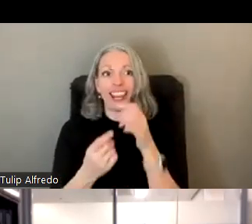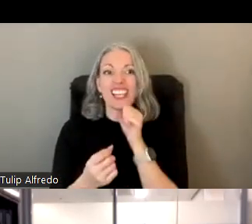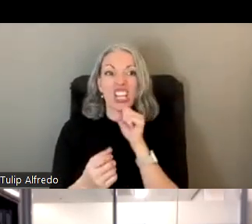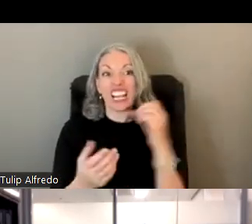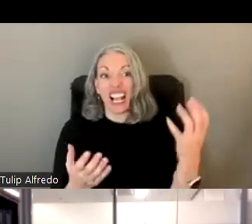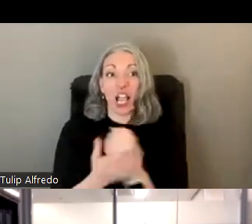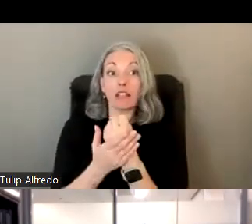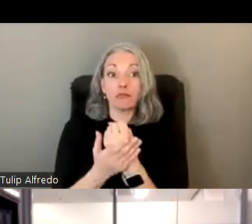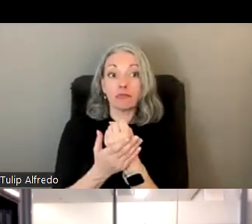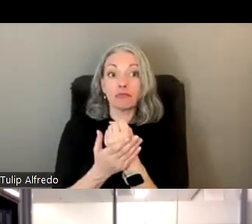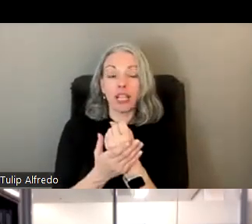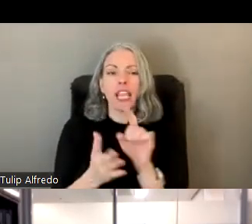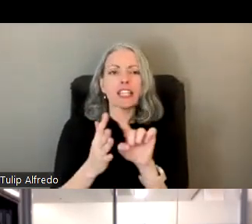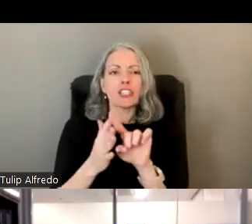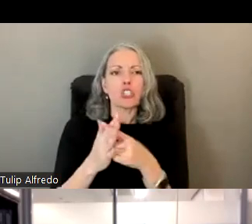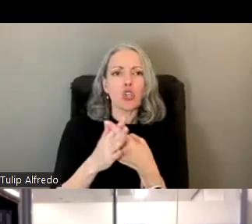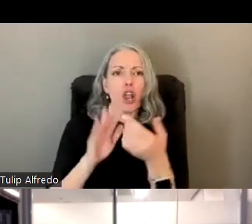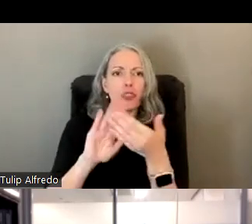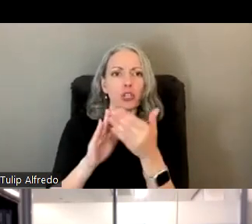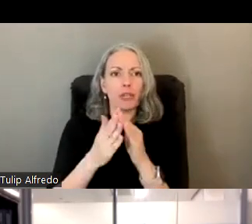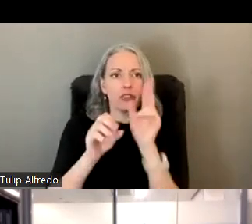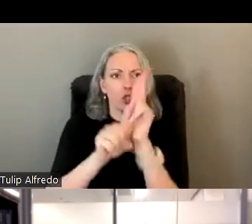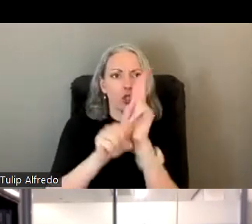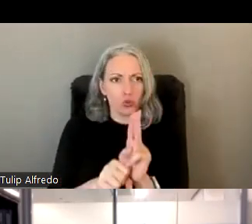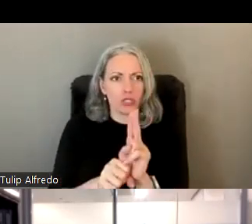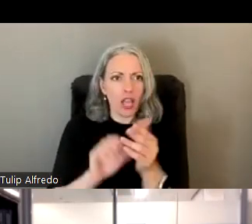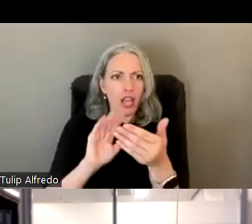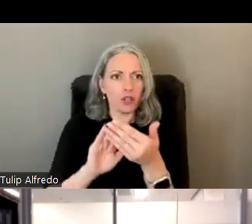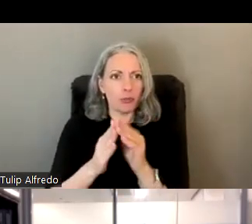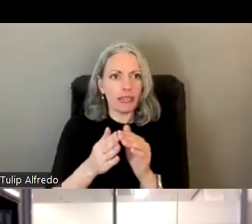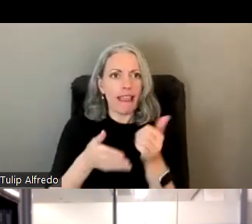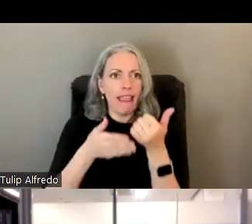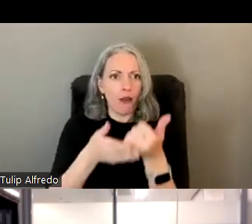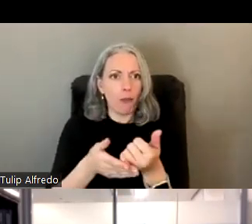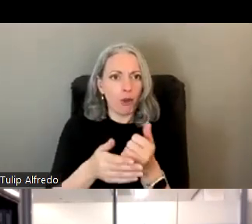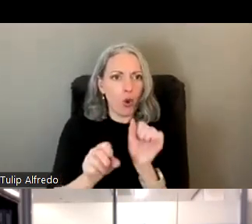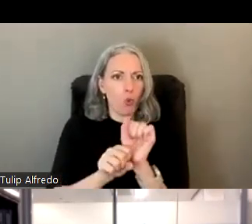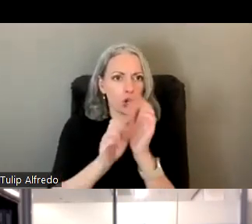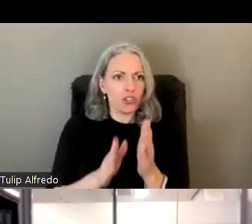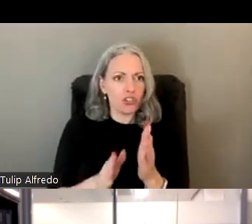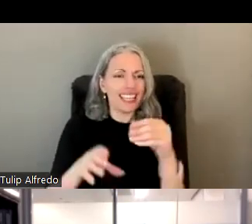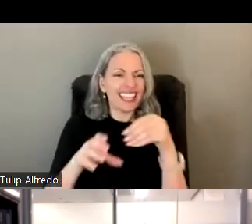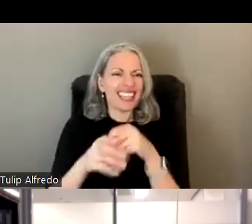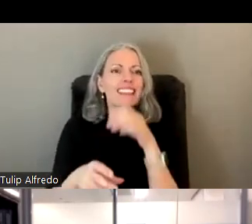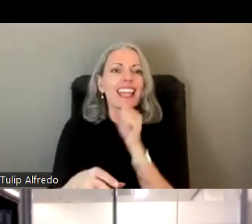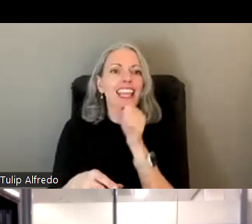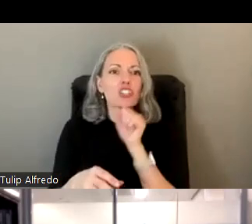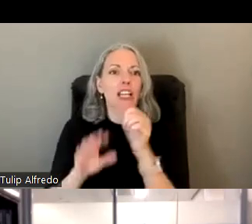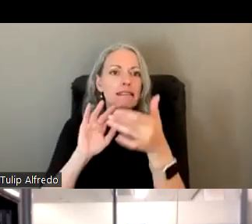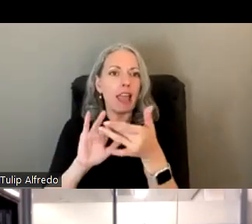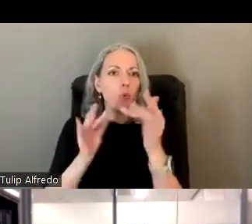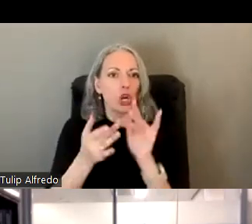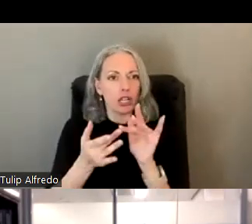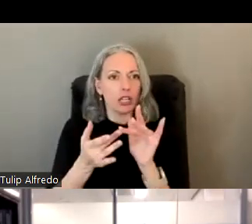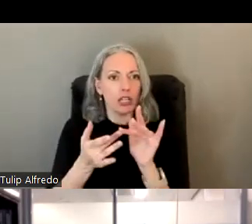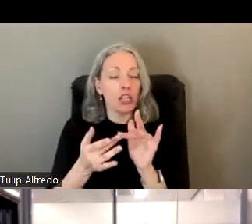to pilot the use of community health workers to provide dementia care management in the aging network. So we've are